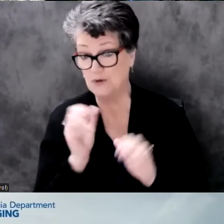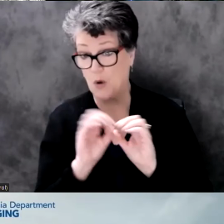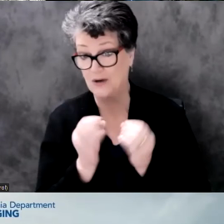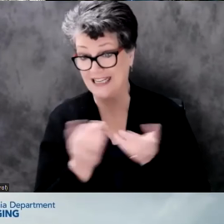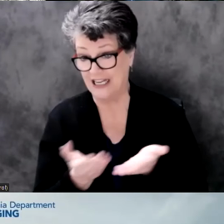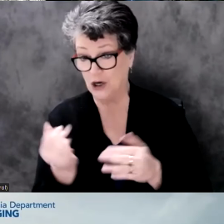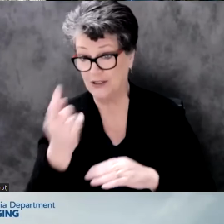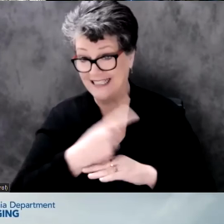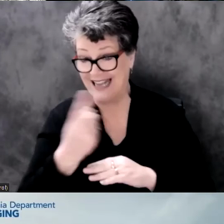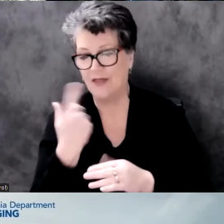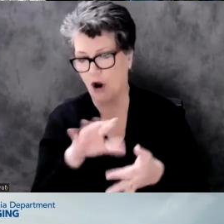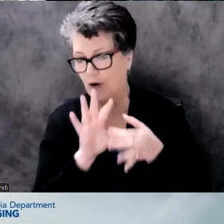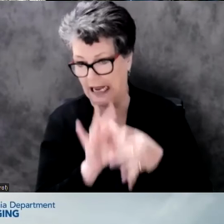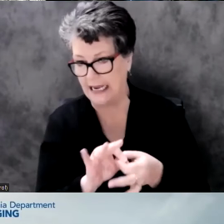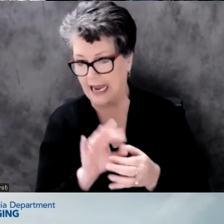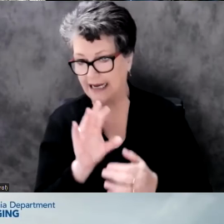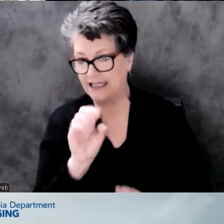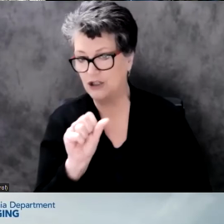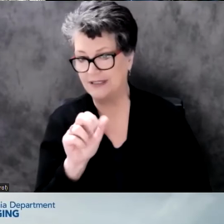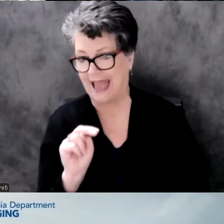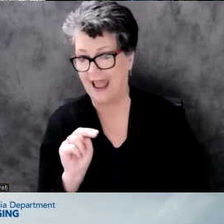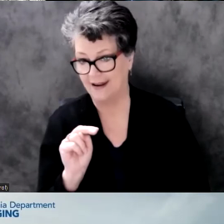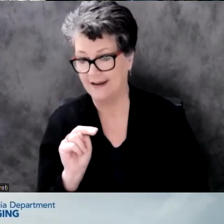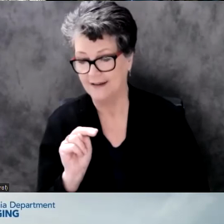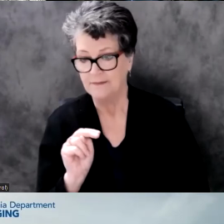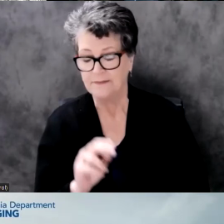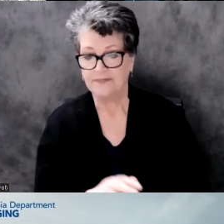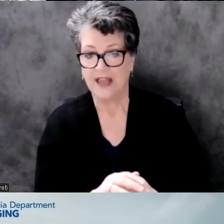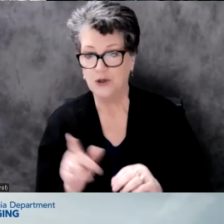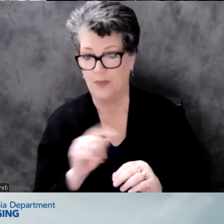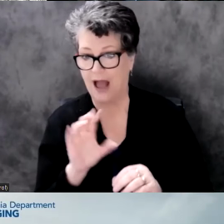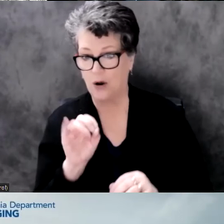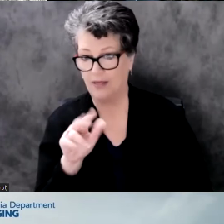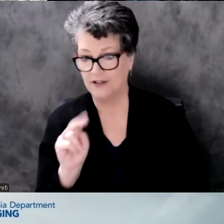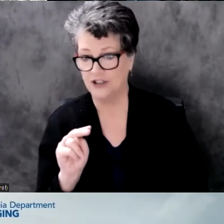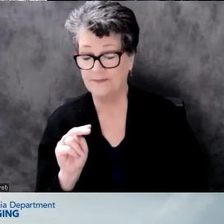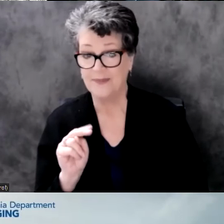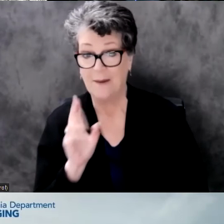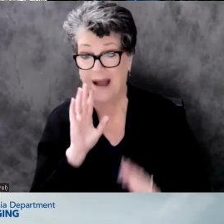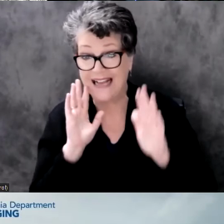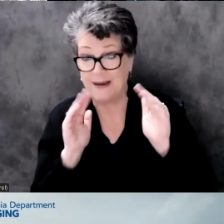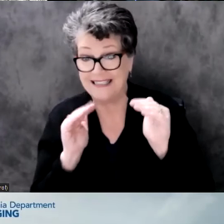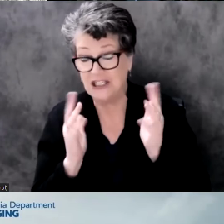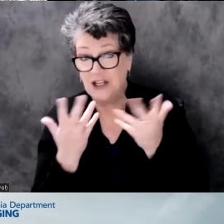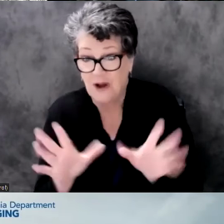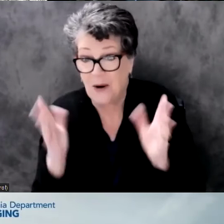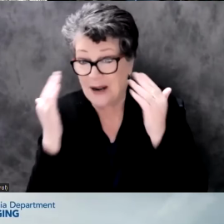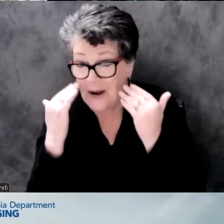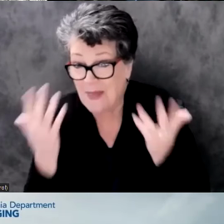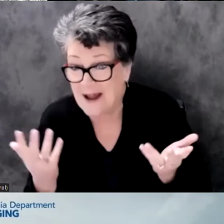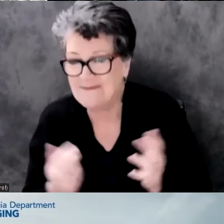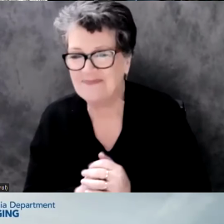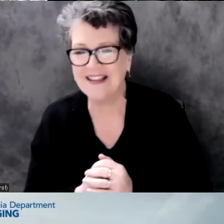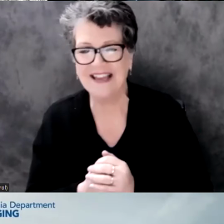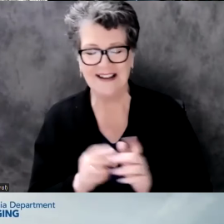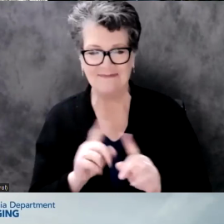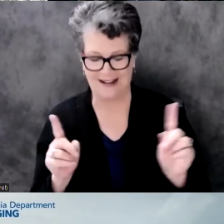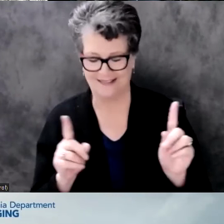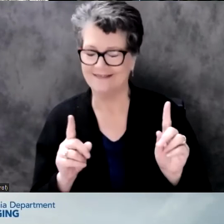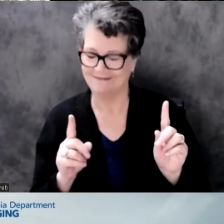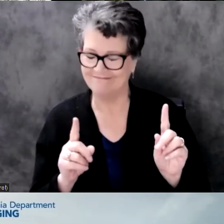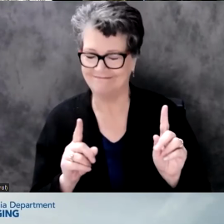today's call are connected to one of those coalitions. I guess my expectation is that you would already know that, but I know that coalitions